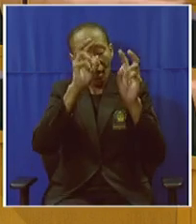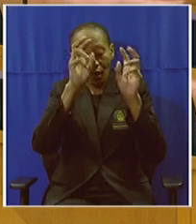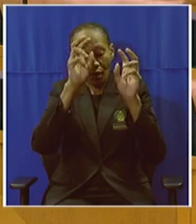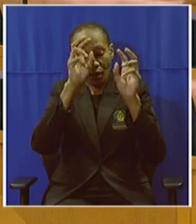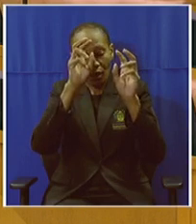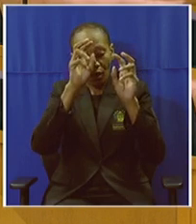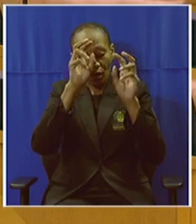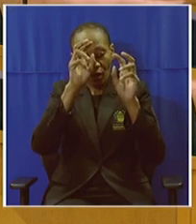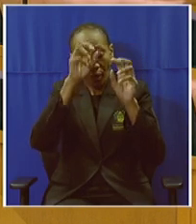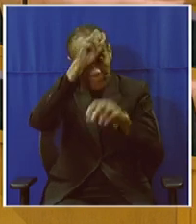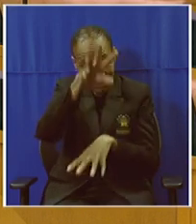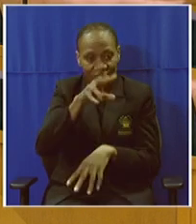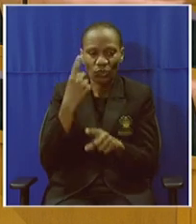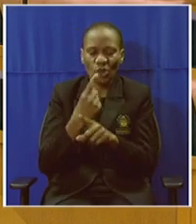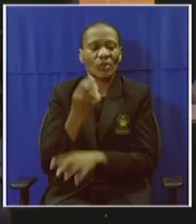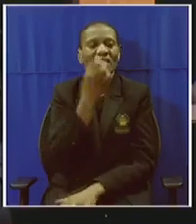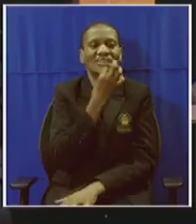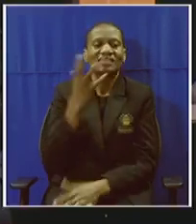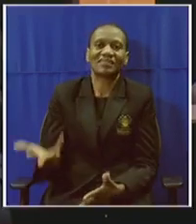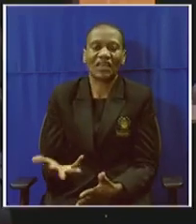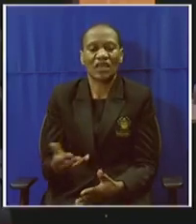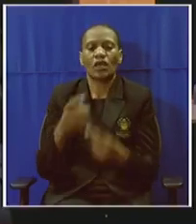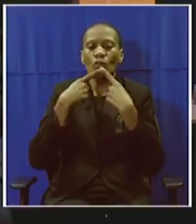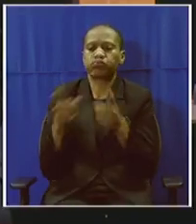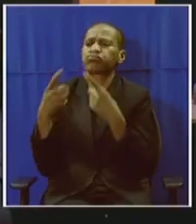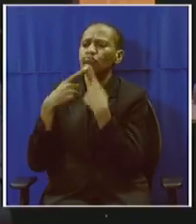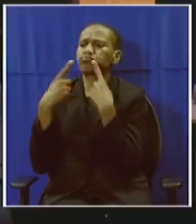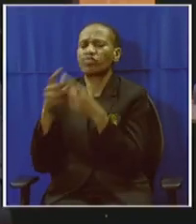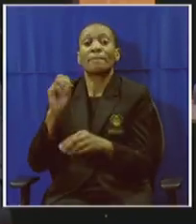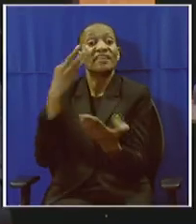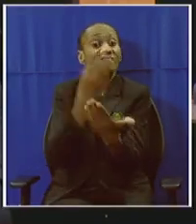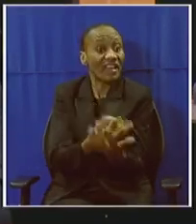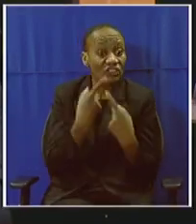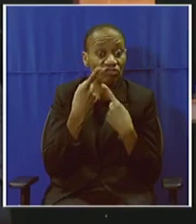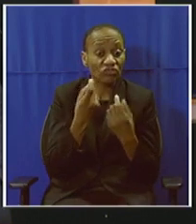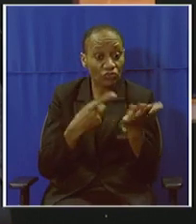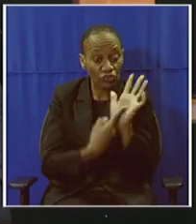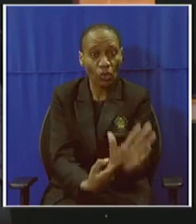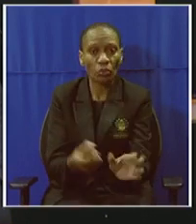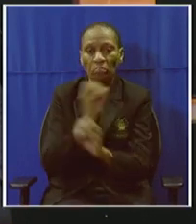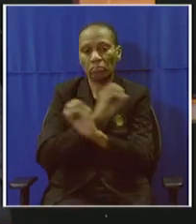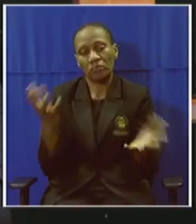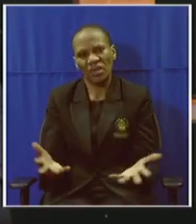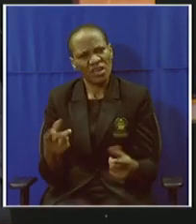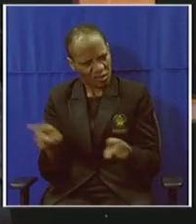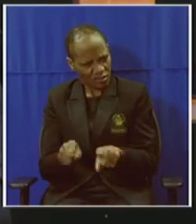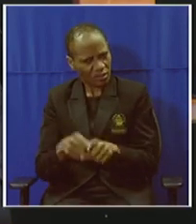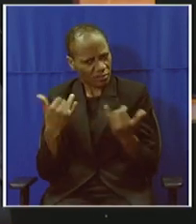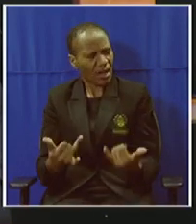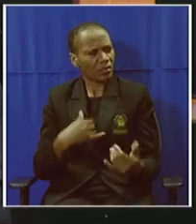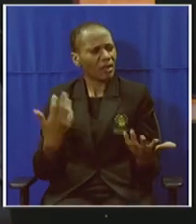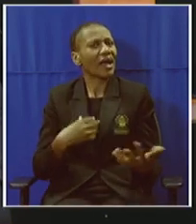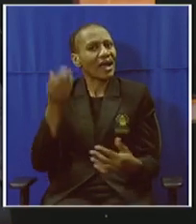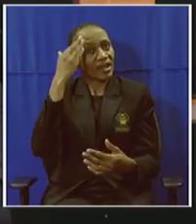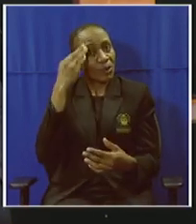Mantashe, to make public statements that have no basis in fact. So ubiquitous has this become that there's even a term for it. It's